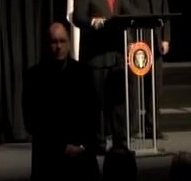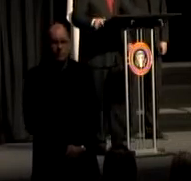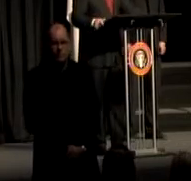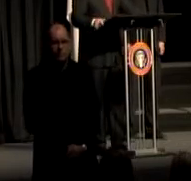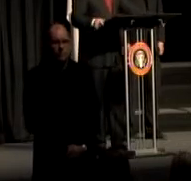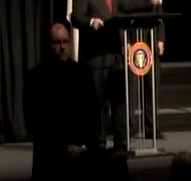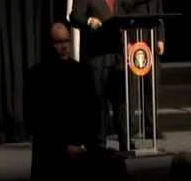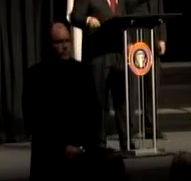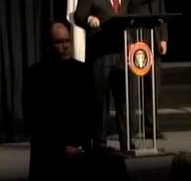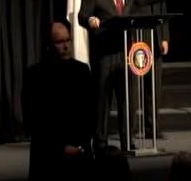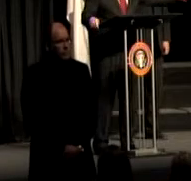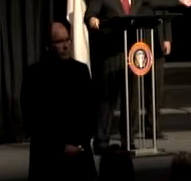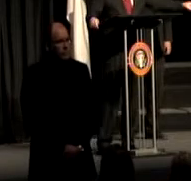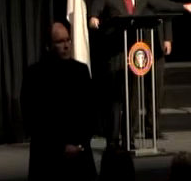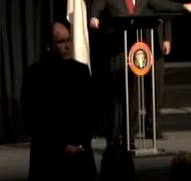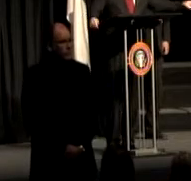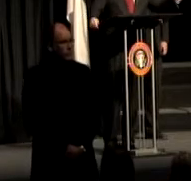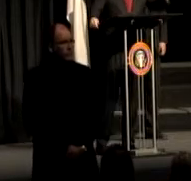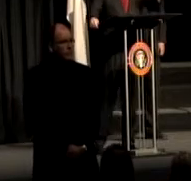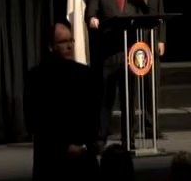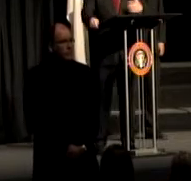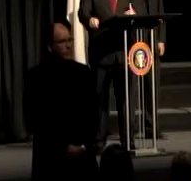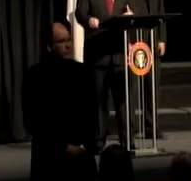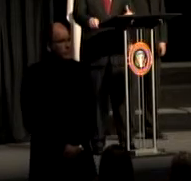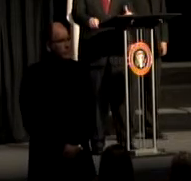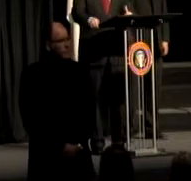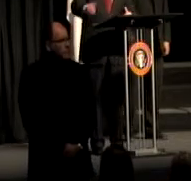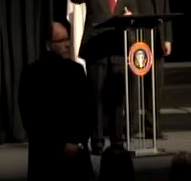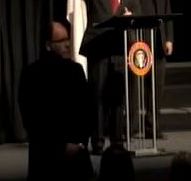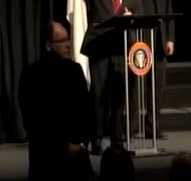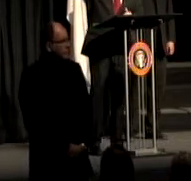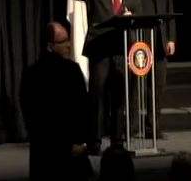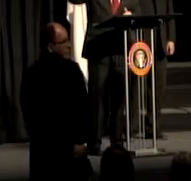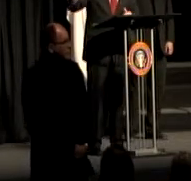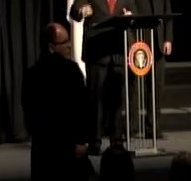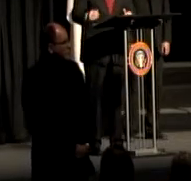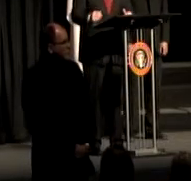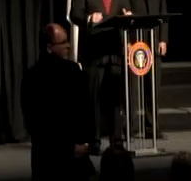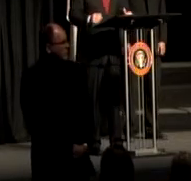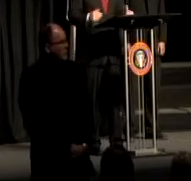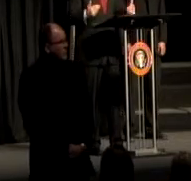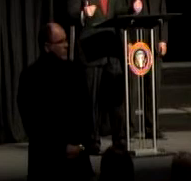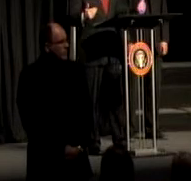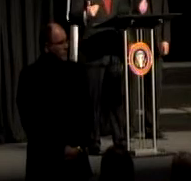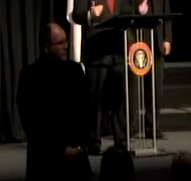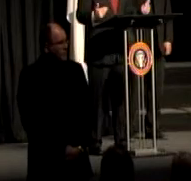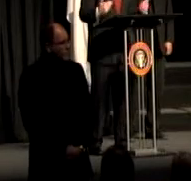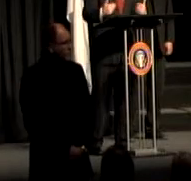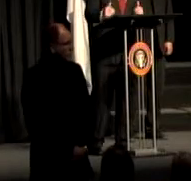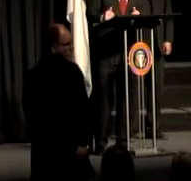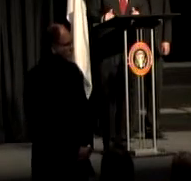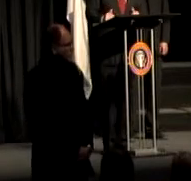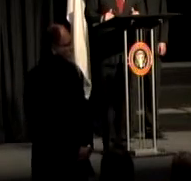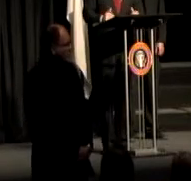going through at school the temptations that they go through the fears that they have praying for their future and then it wouldn't